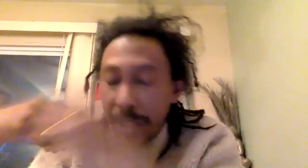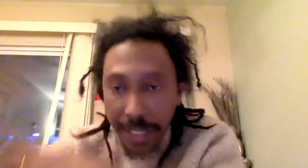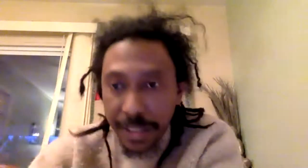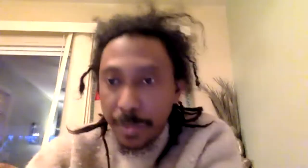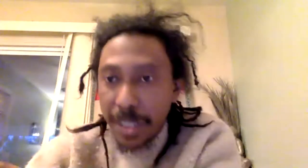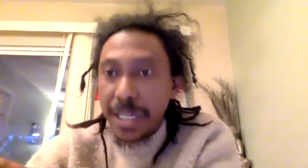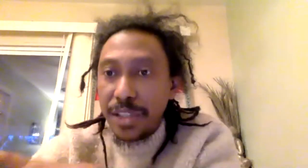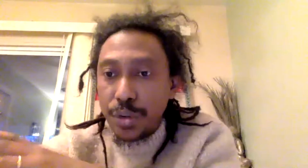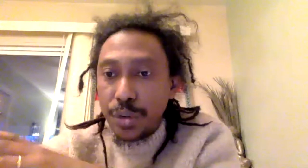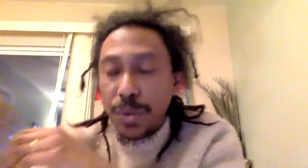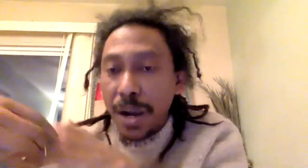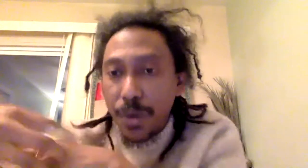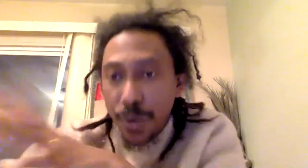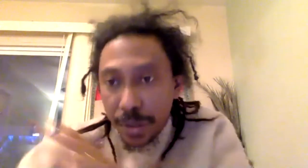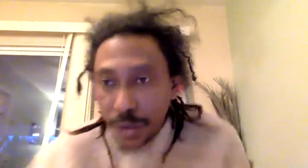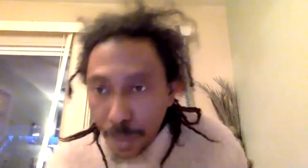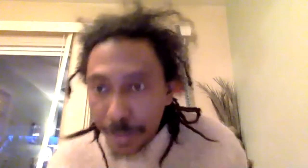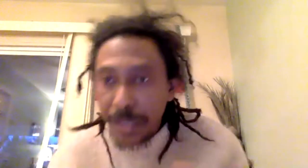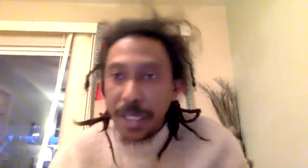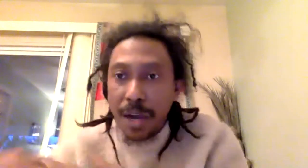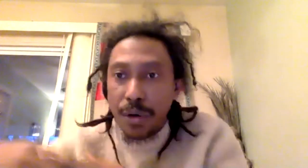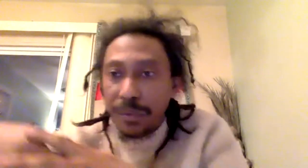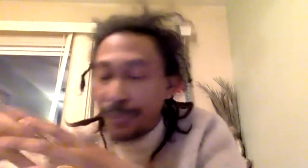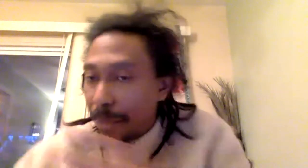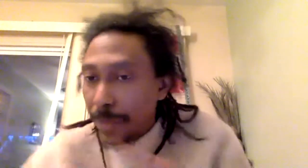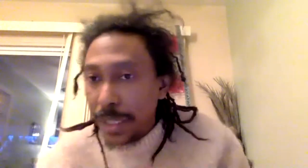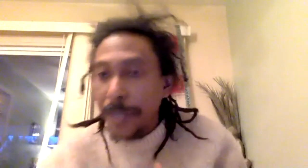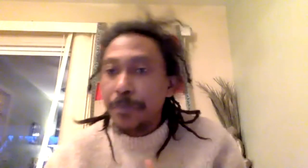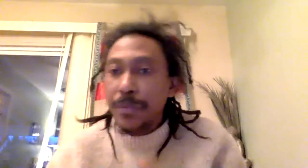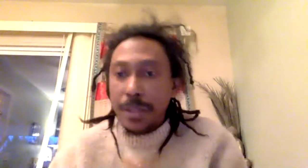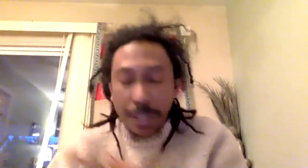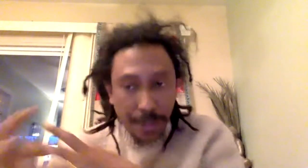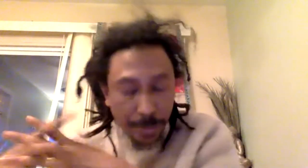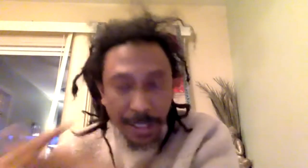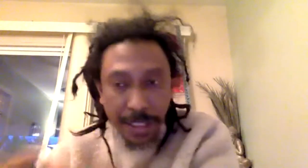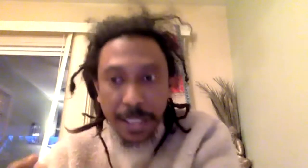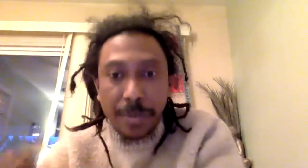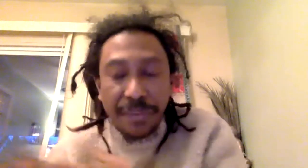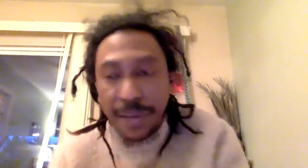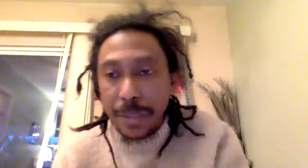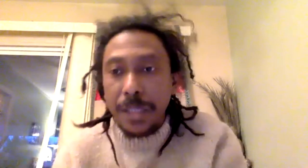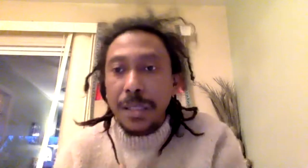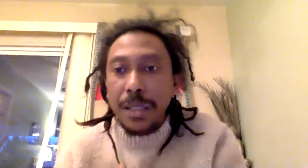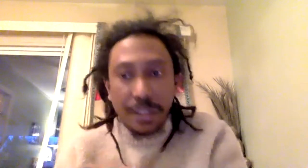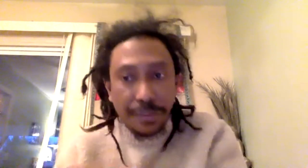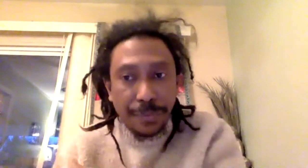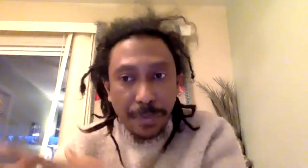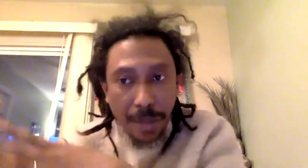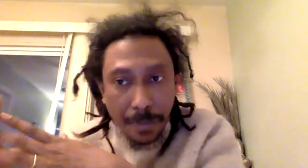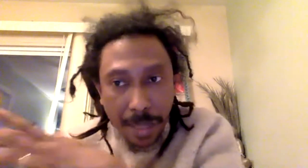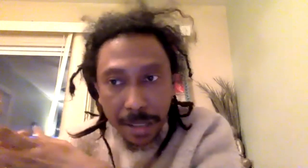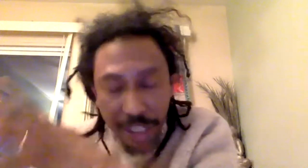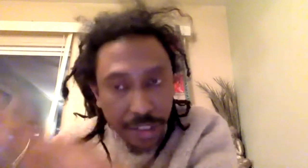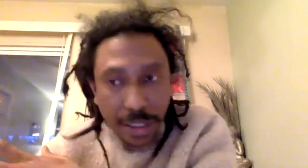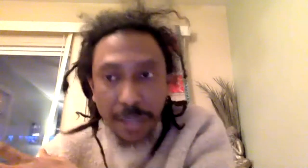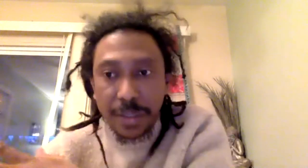I translate the message to our community, our family, especially my family. If